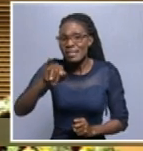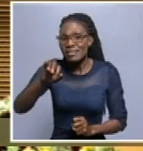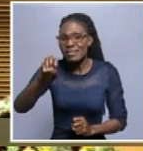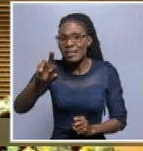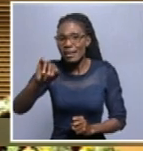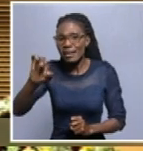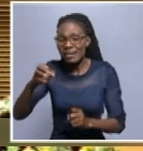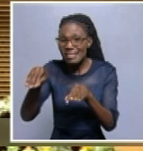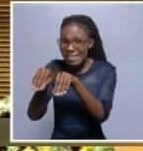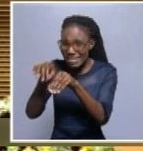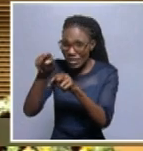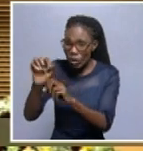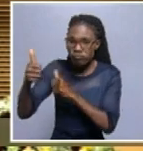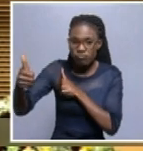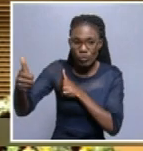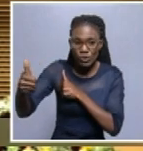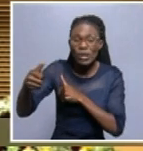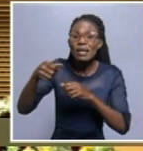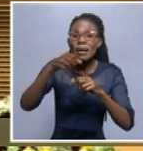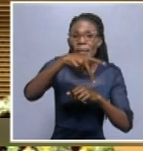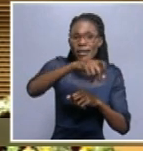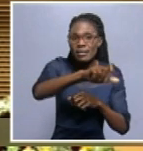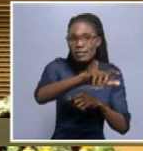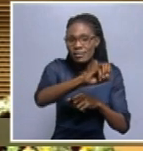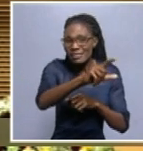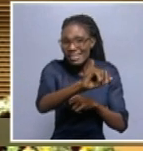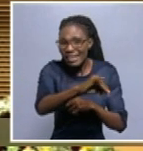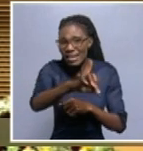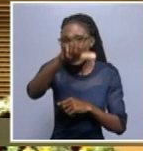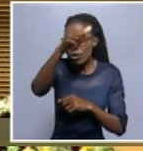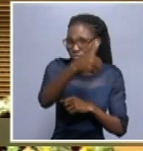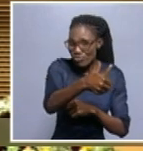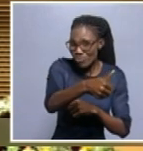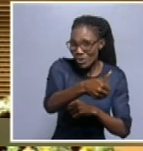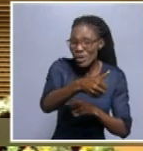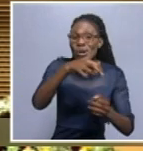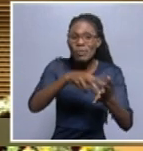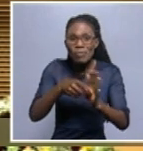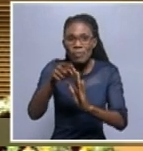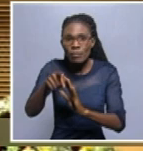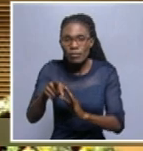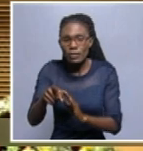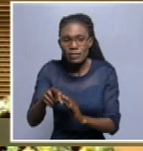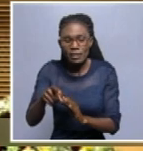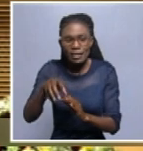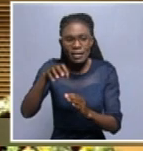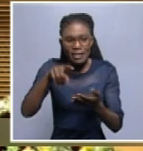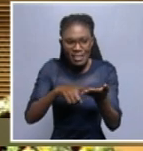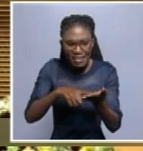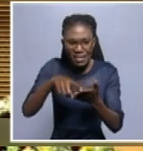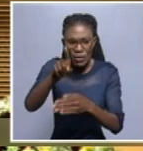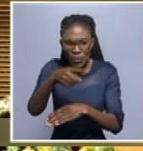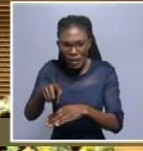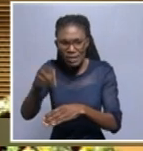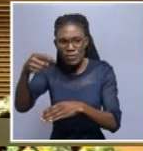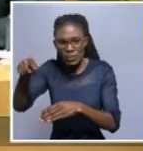is good for you and what Palestine is doing is good for you. I think it creates an ethical and moral dilemma if such policy exists. It makes